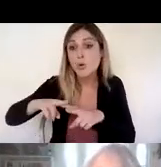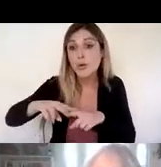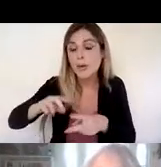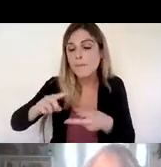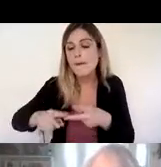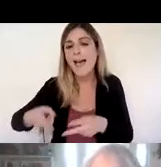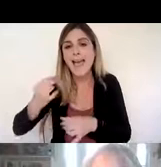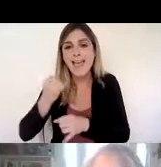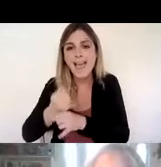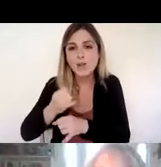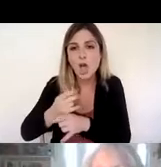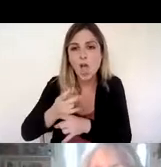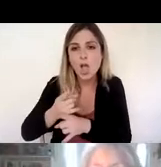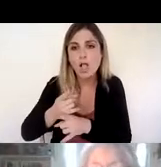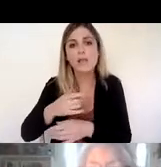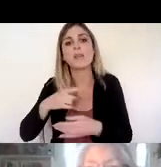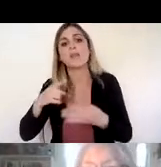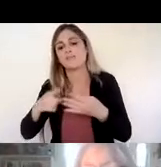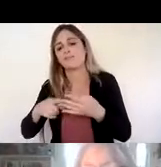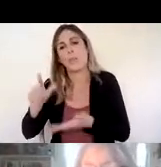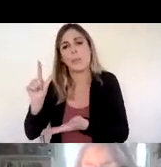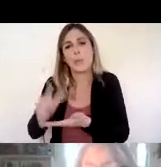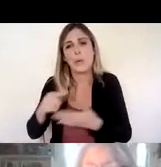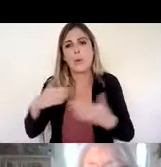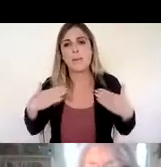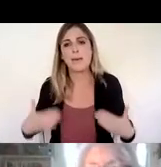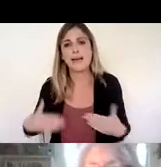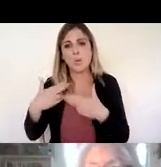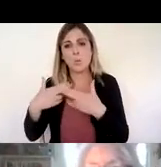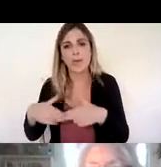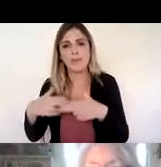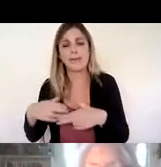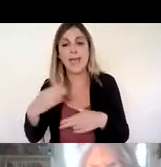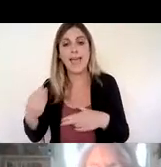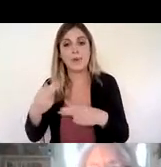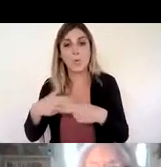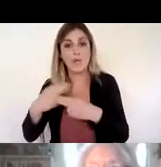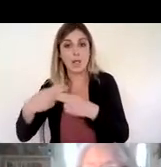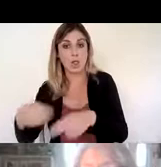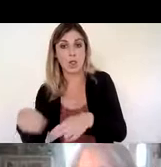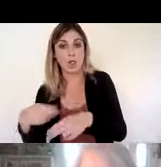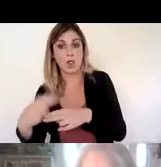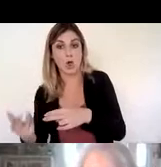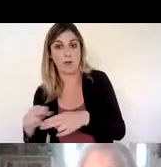alcohol intake, and low body weight. I'm also going to talk about weight loss a little bit, because that's a risk factor for poor bone